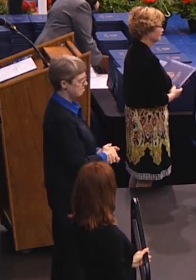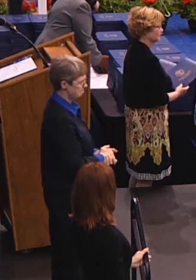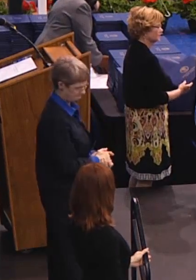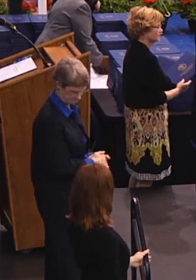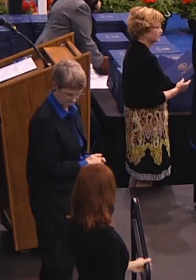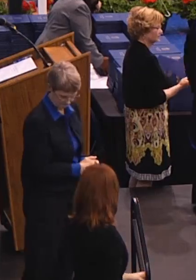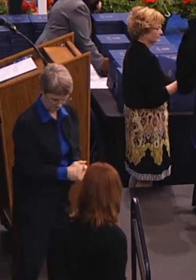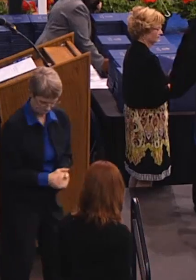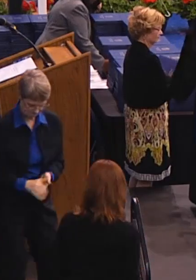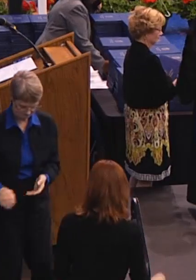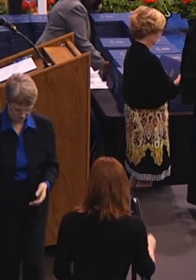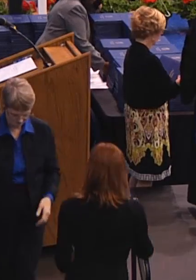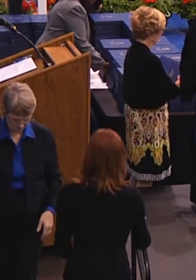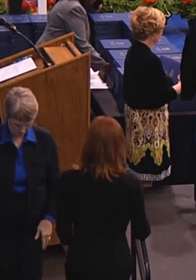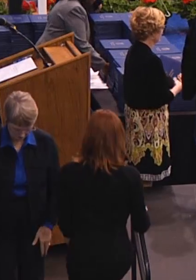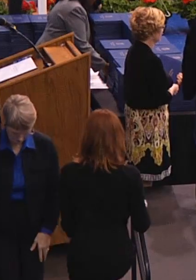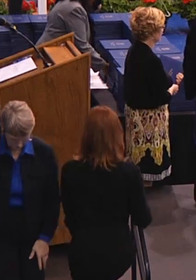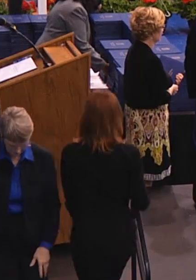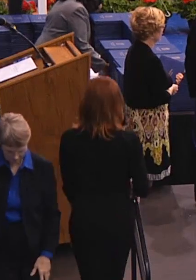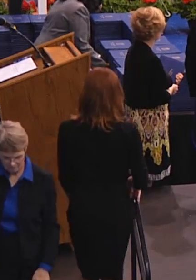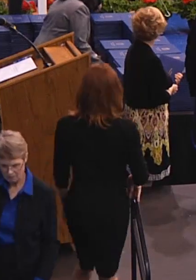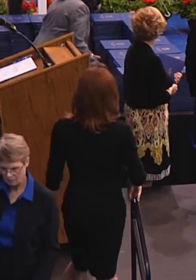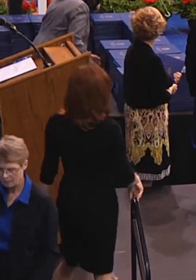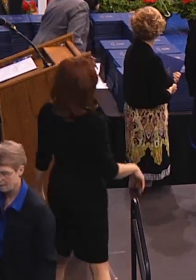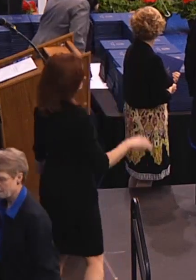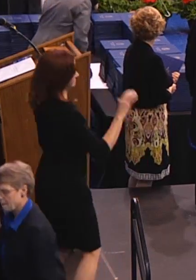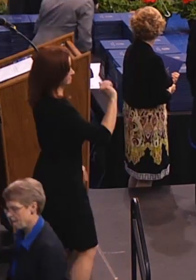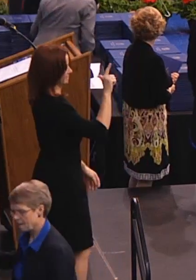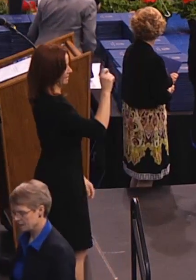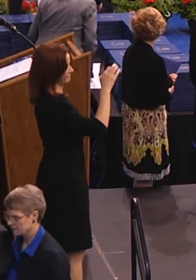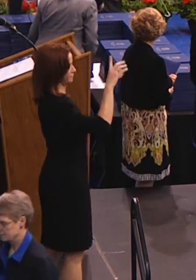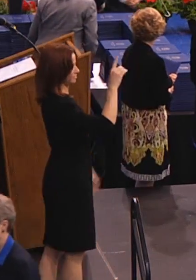Alfred Sedyono, General Studies, magna cum laude.